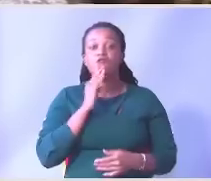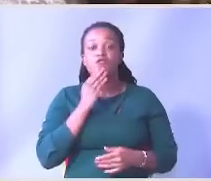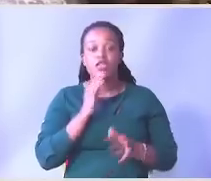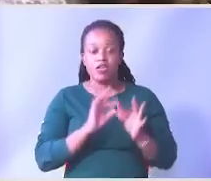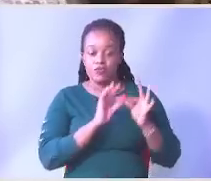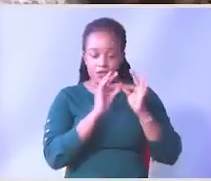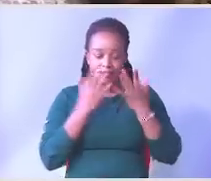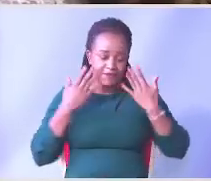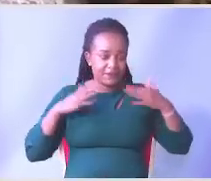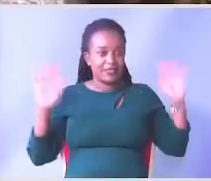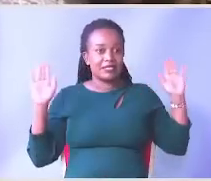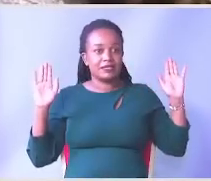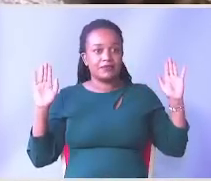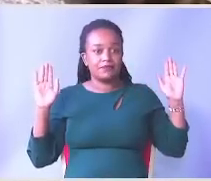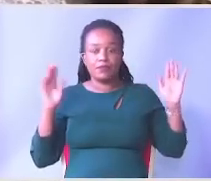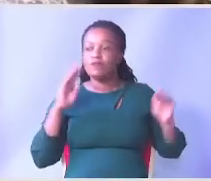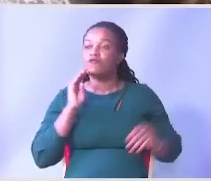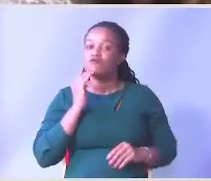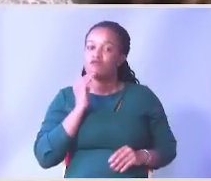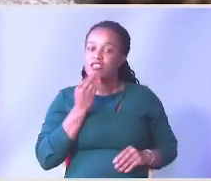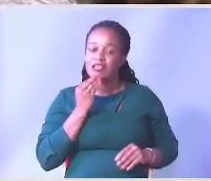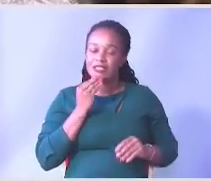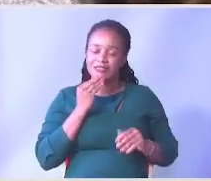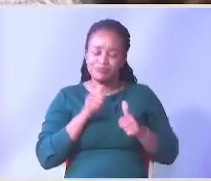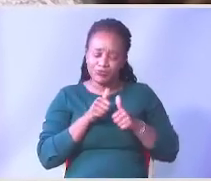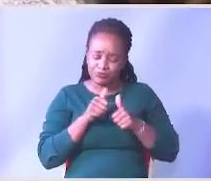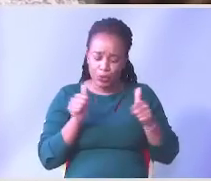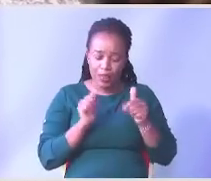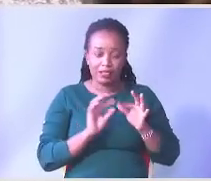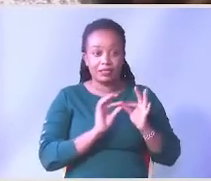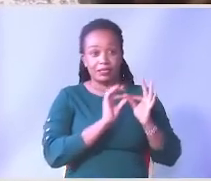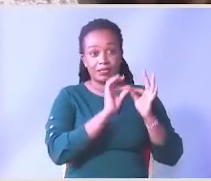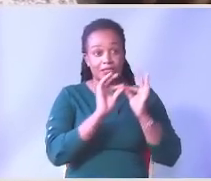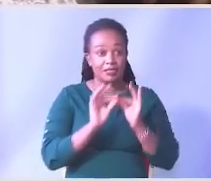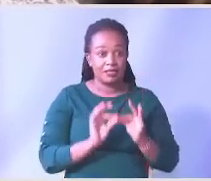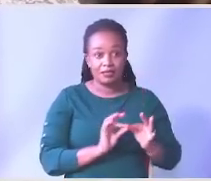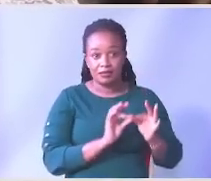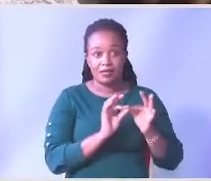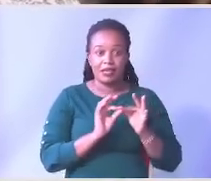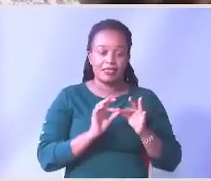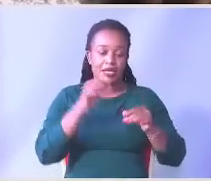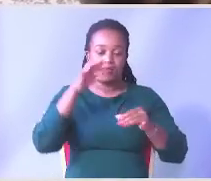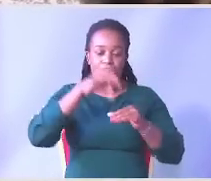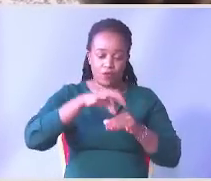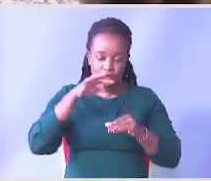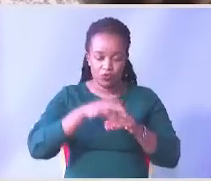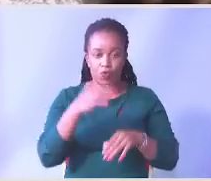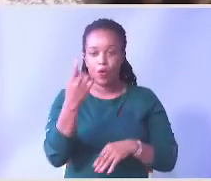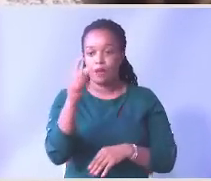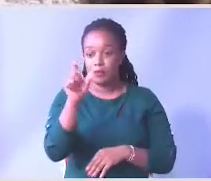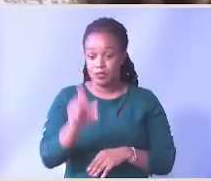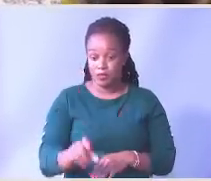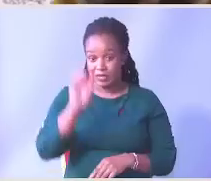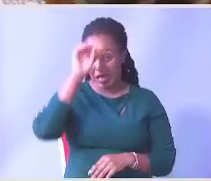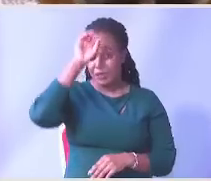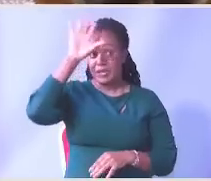two. Luyas are united, pamoja, na kure itaenda kupigwa pamoja Kenya hii yote. And we are going to surprise the